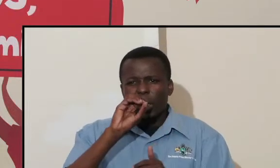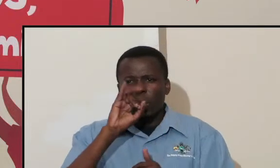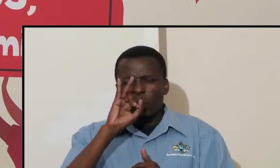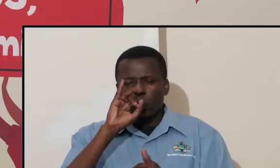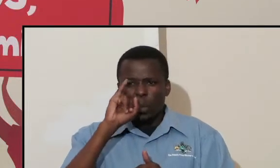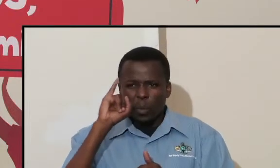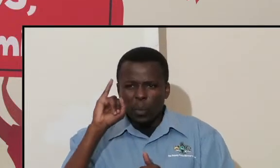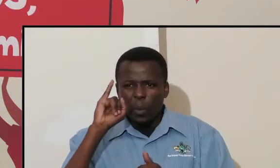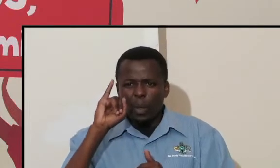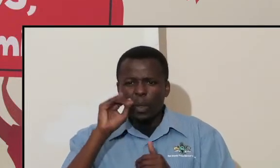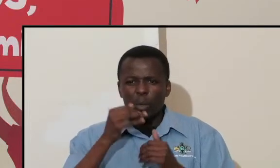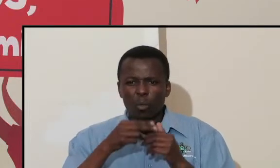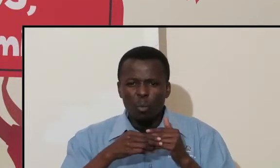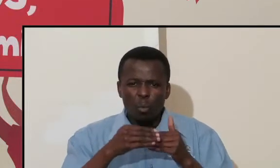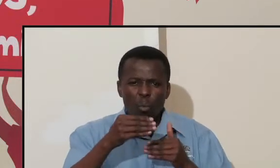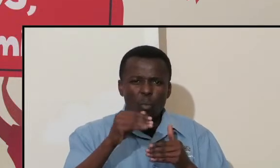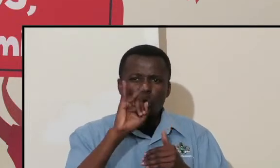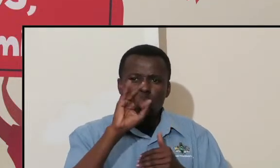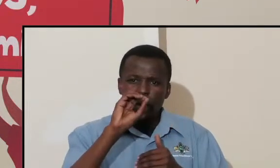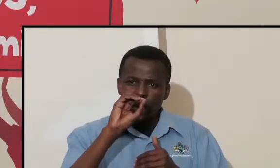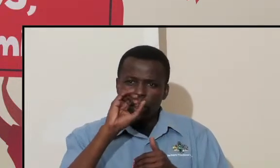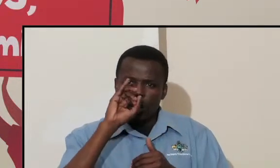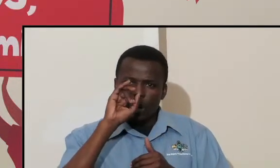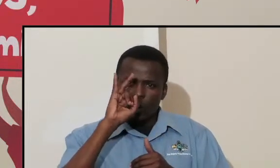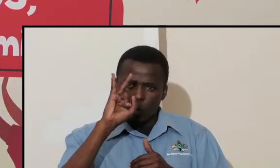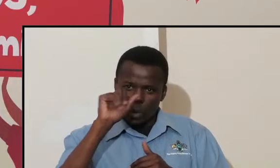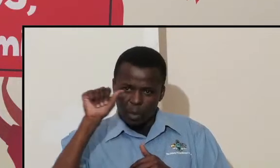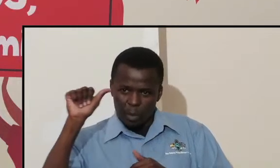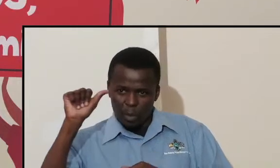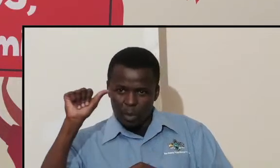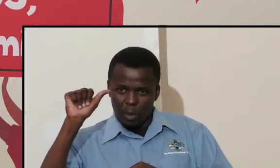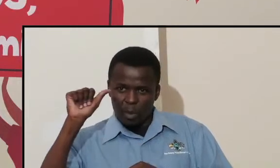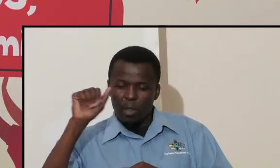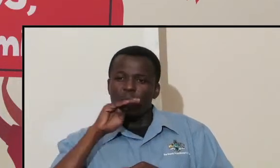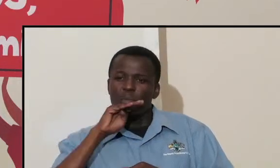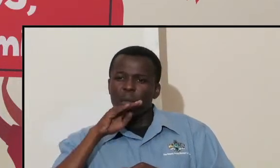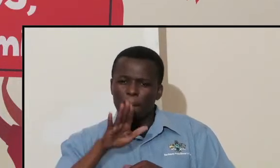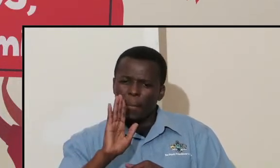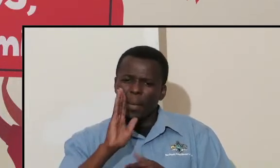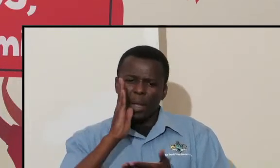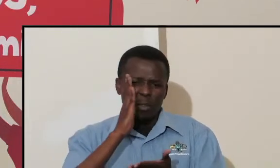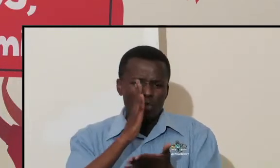underscores the urgent need to end inequalities and end